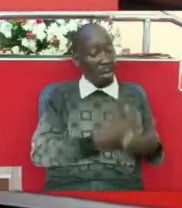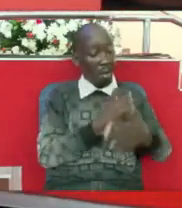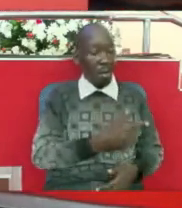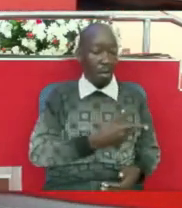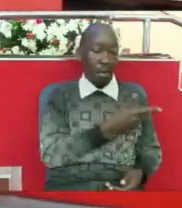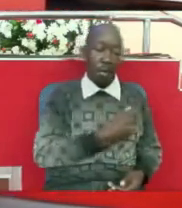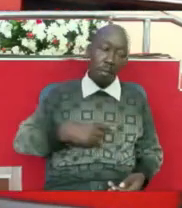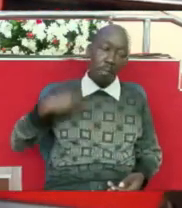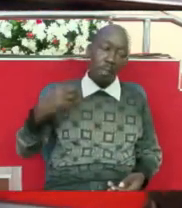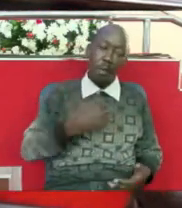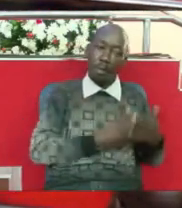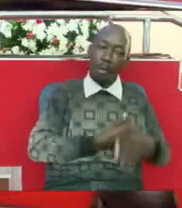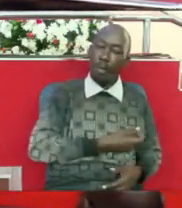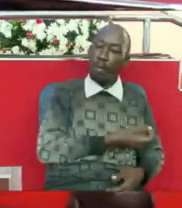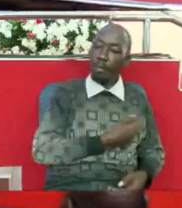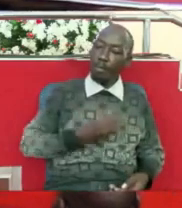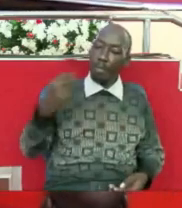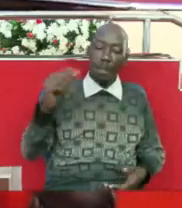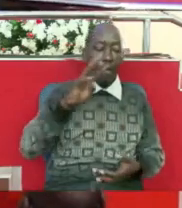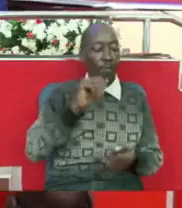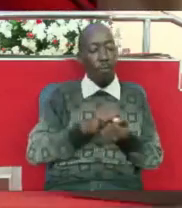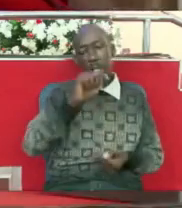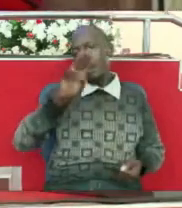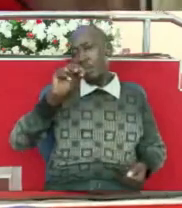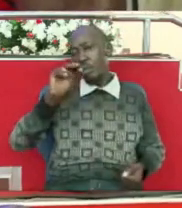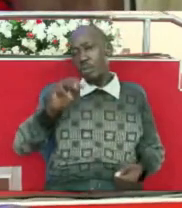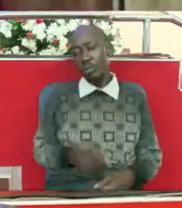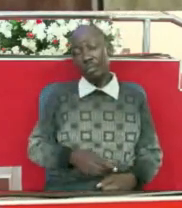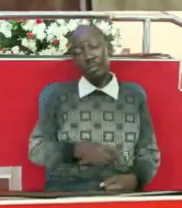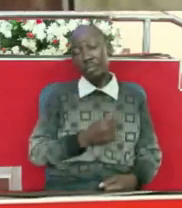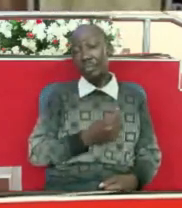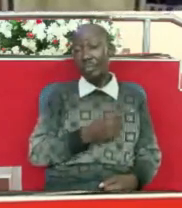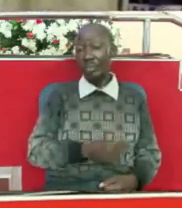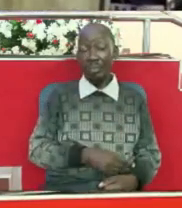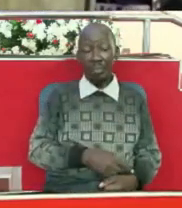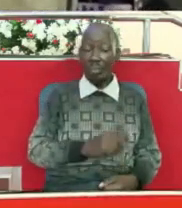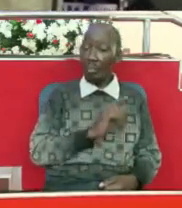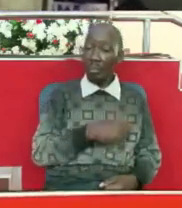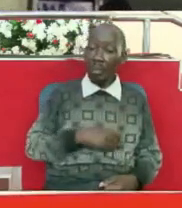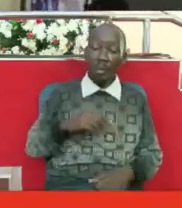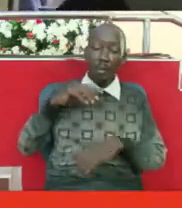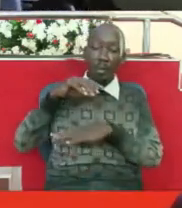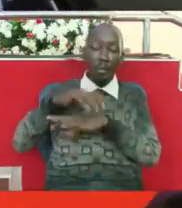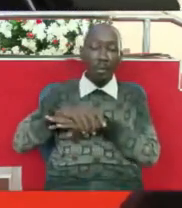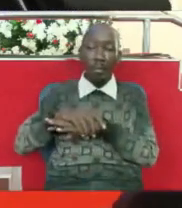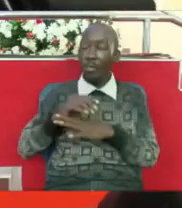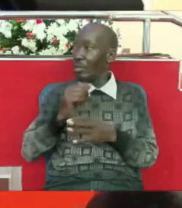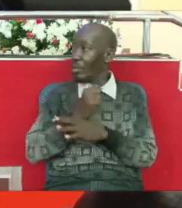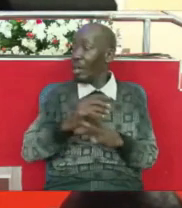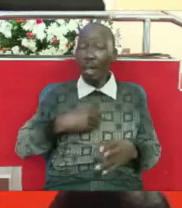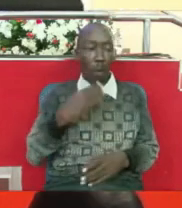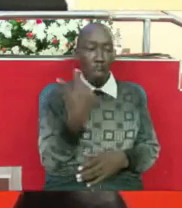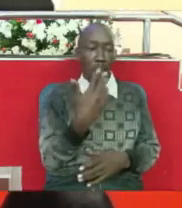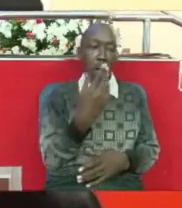paid 15 million. Nimelipa milioni 15. And all I have is this little piece of paper. Lakini kitu niko nacho